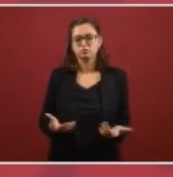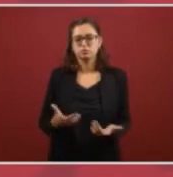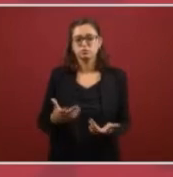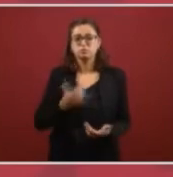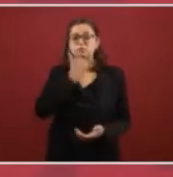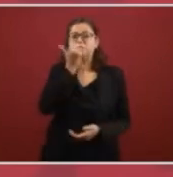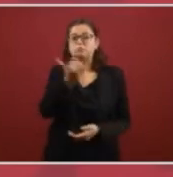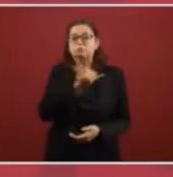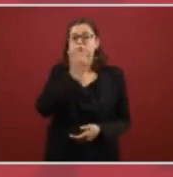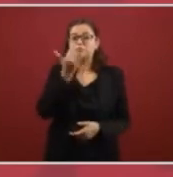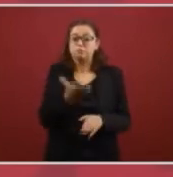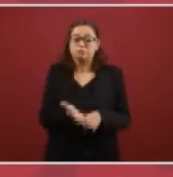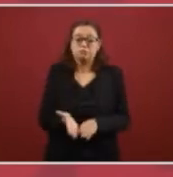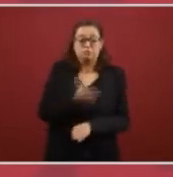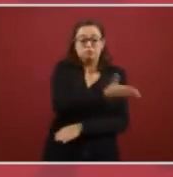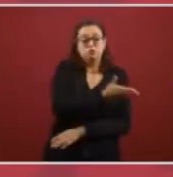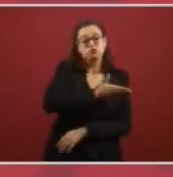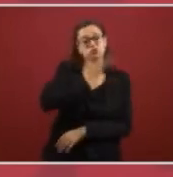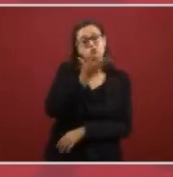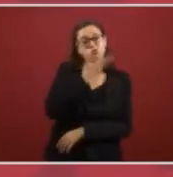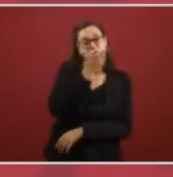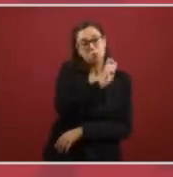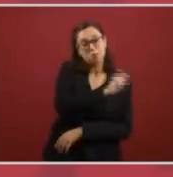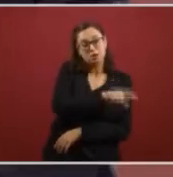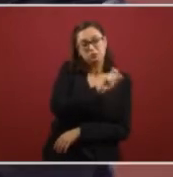of acting like before.